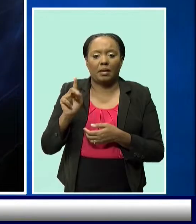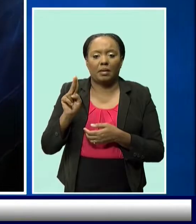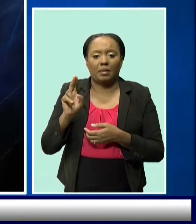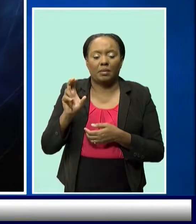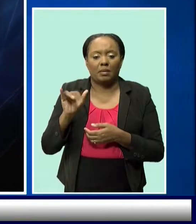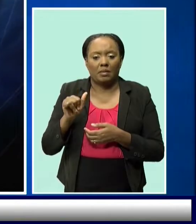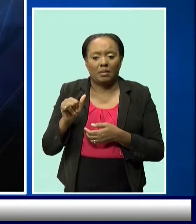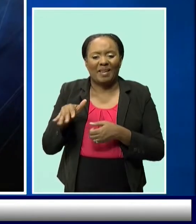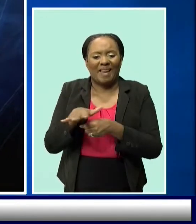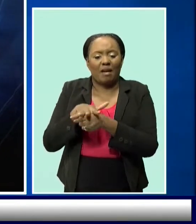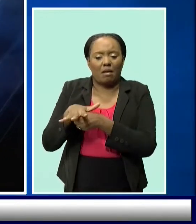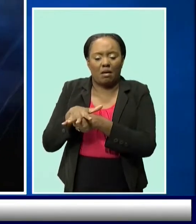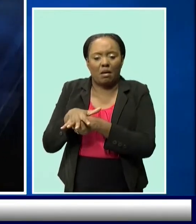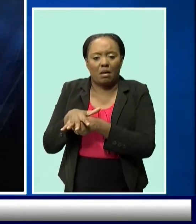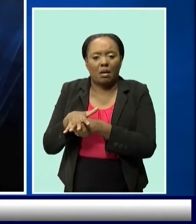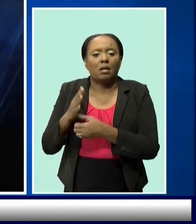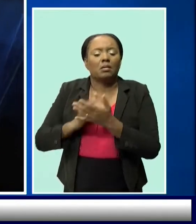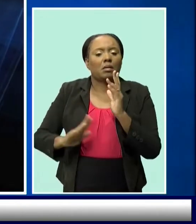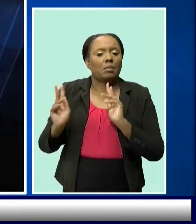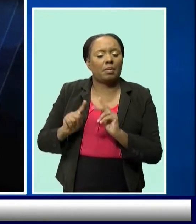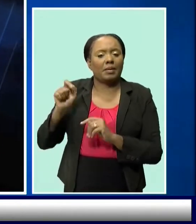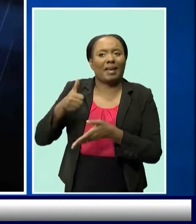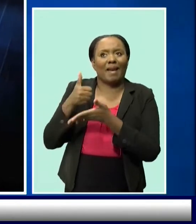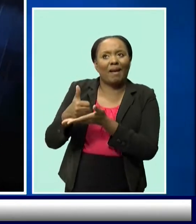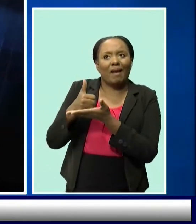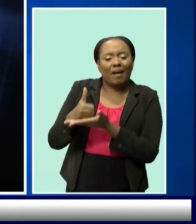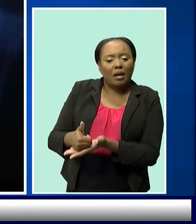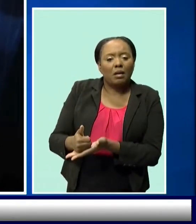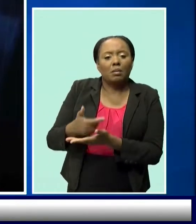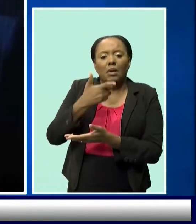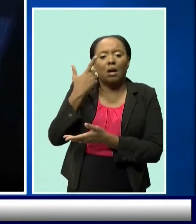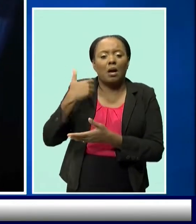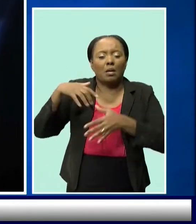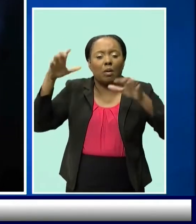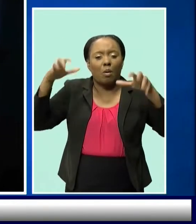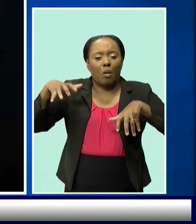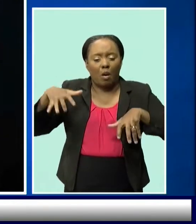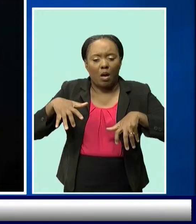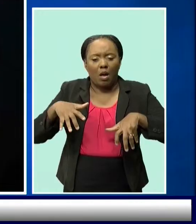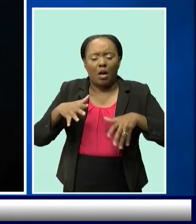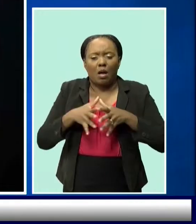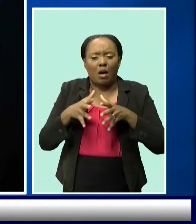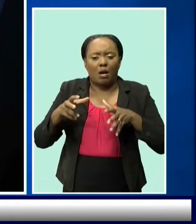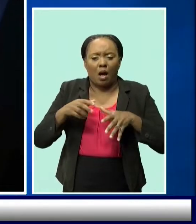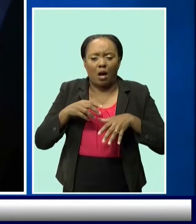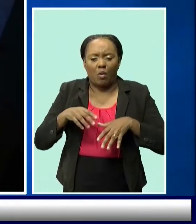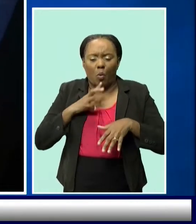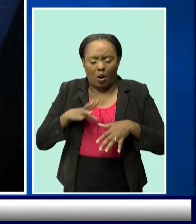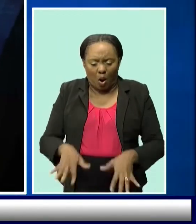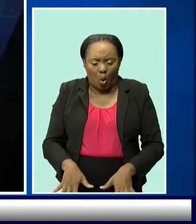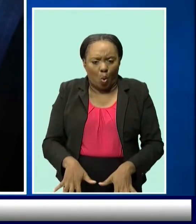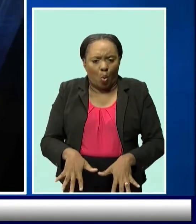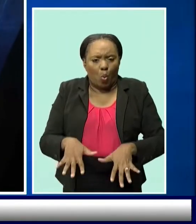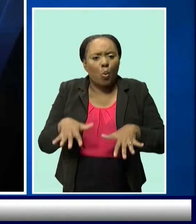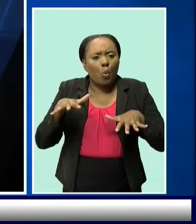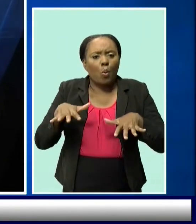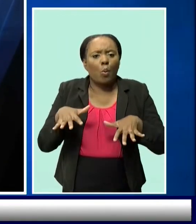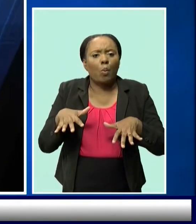Persons who required some assistance in terms of the floodwaters, and there were some families who